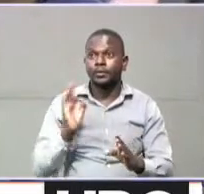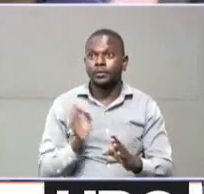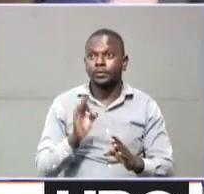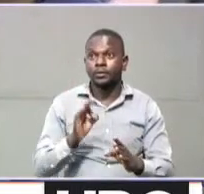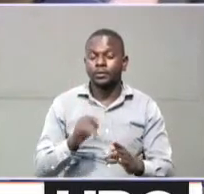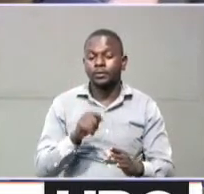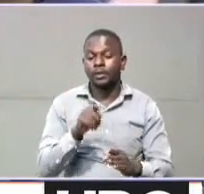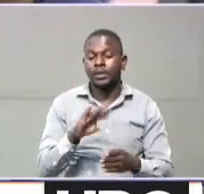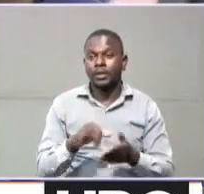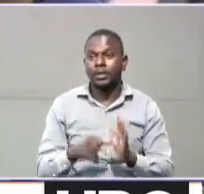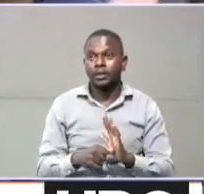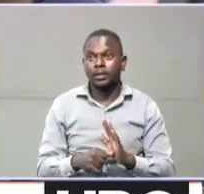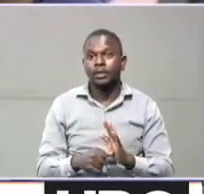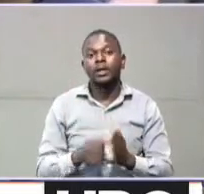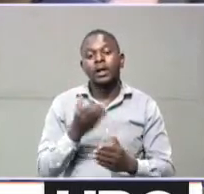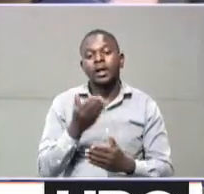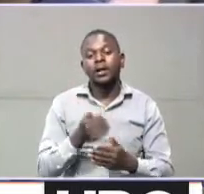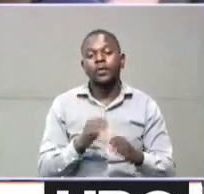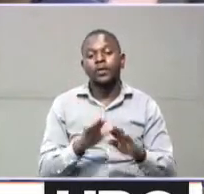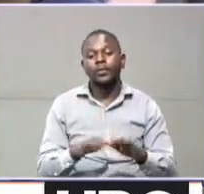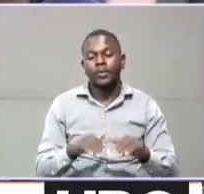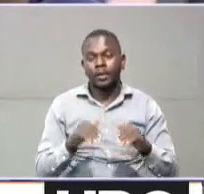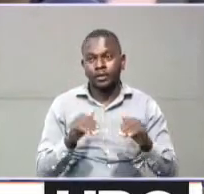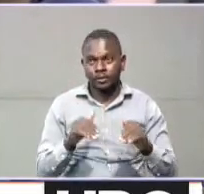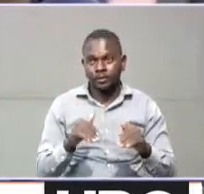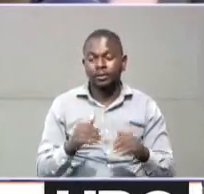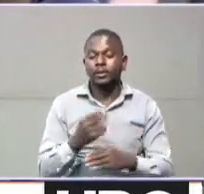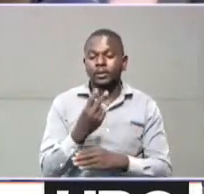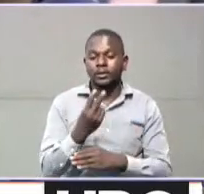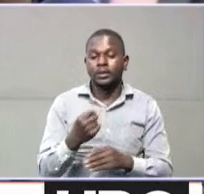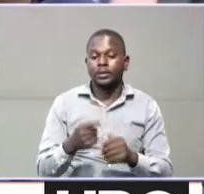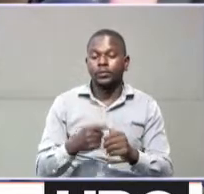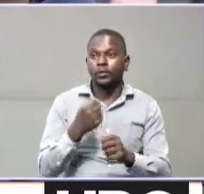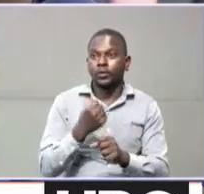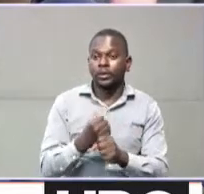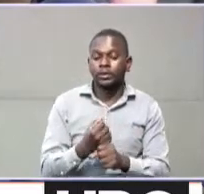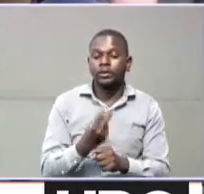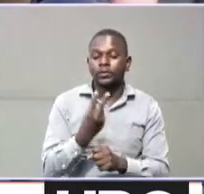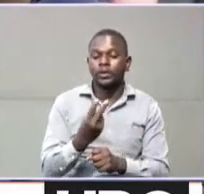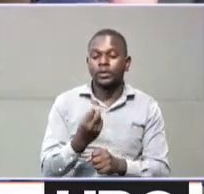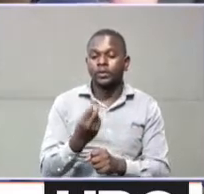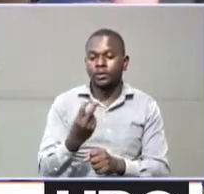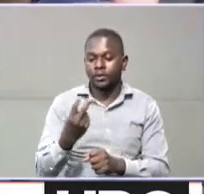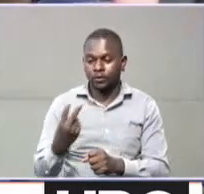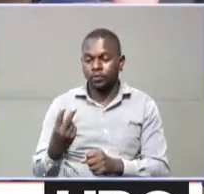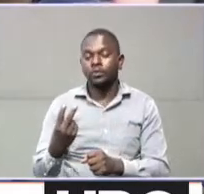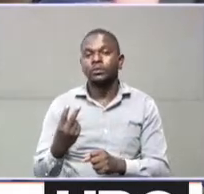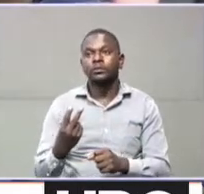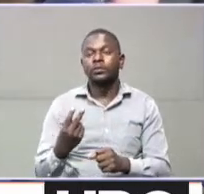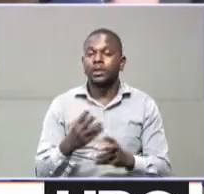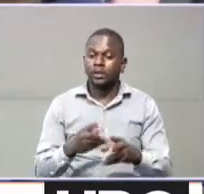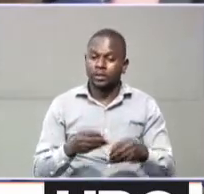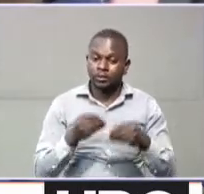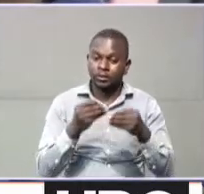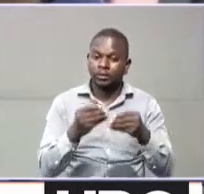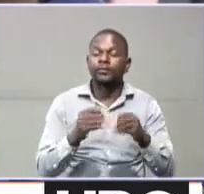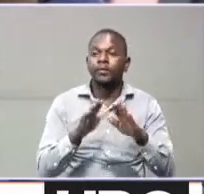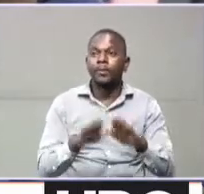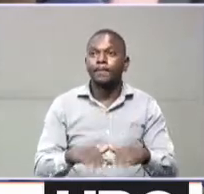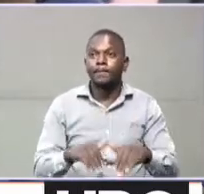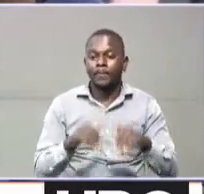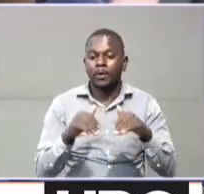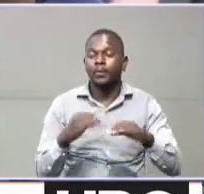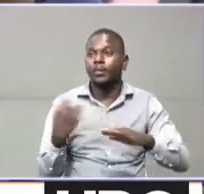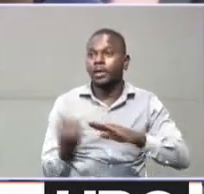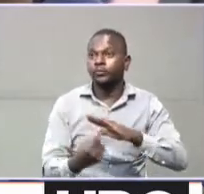on this matter i was here on the floor of parliament on second august 2022 to give this house on the